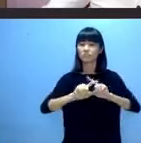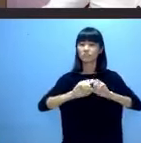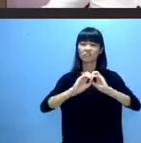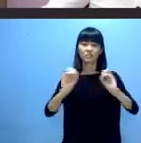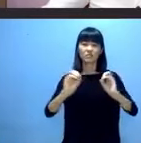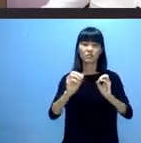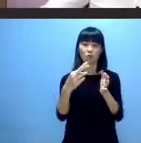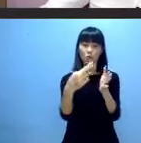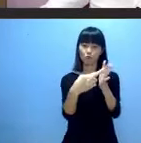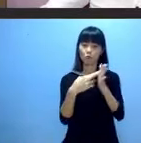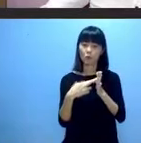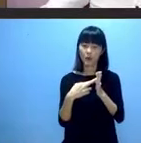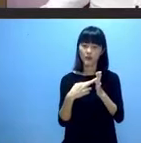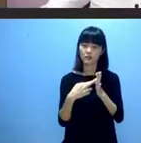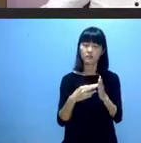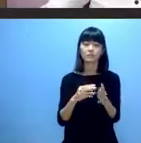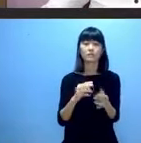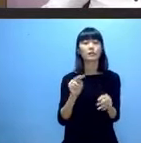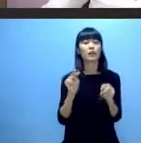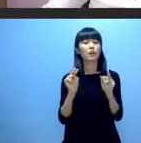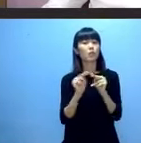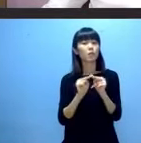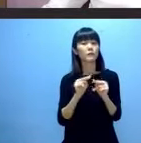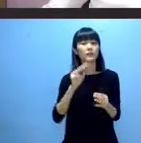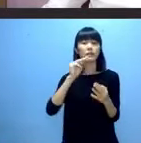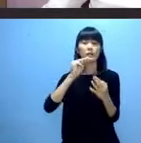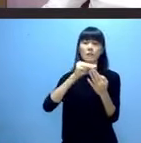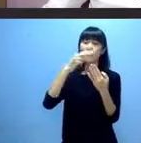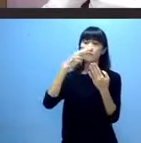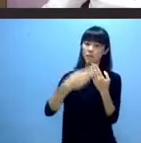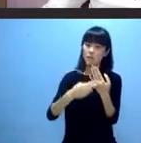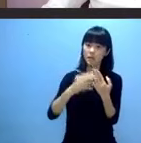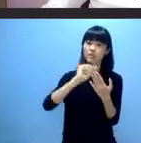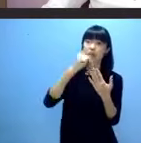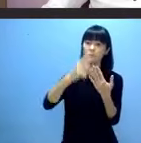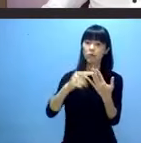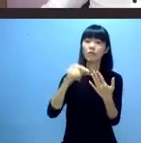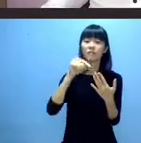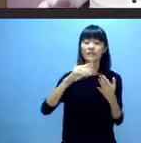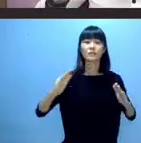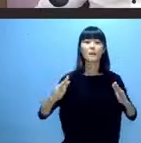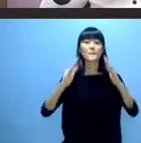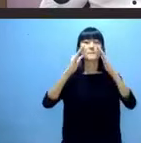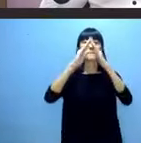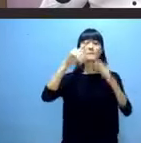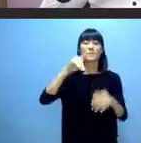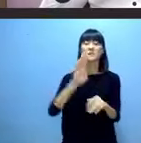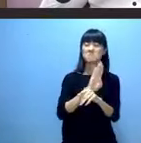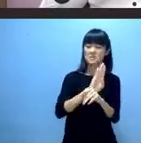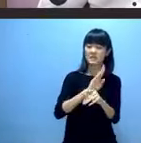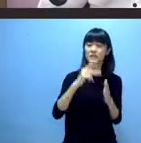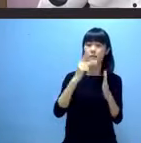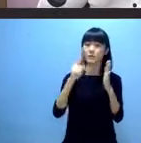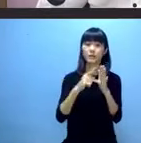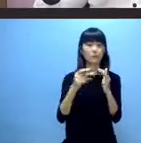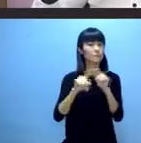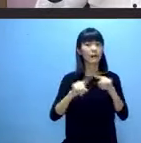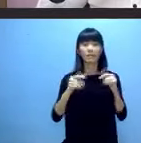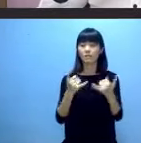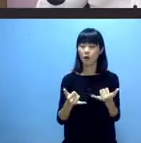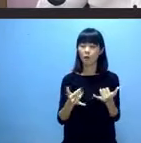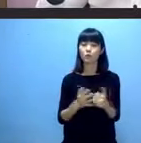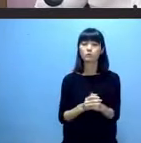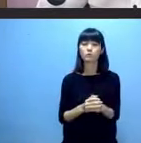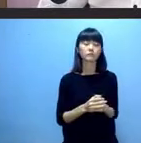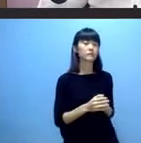the March, April season is actually one of our peak seasons. I see, because is it like school holidays? Is it because at